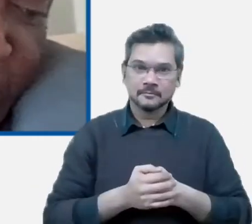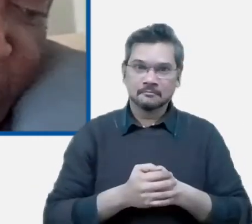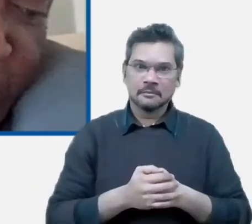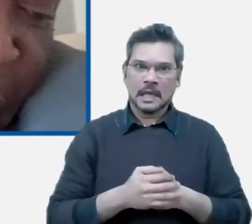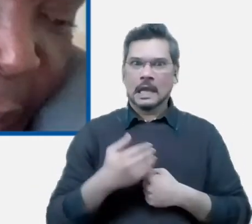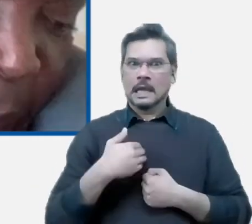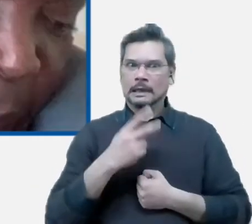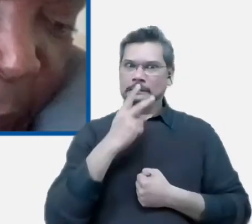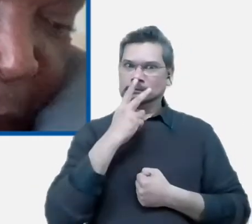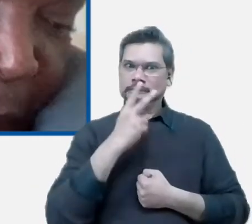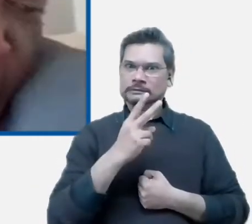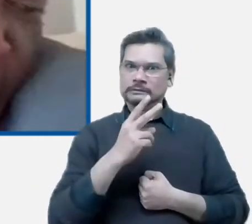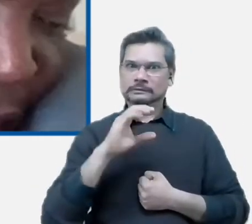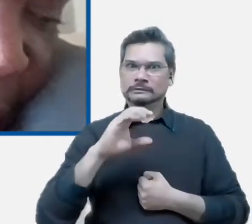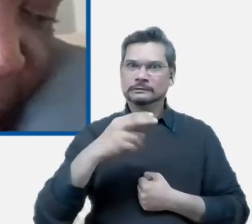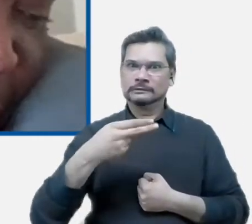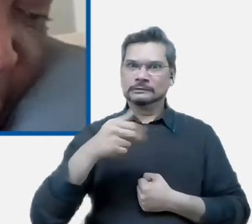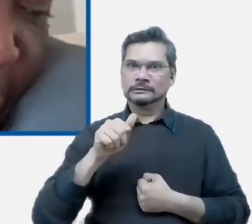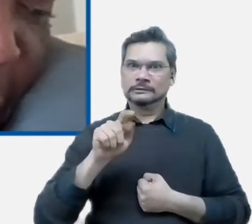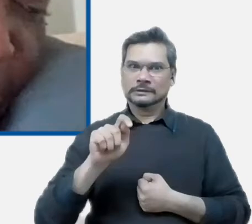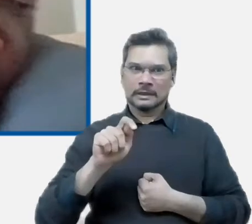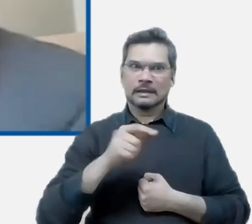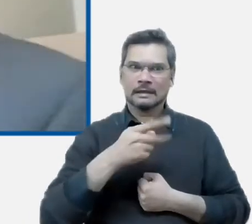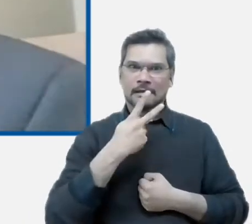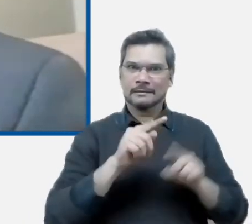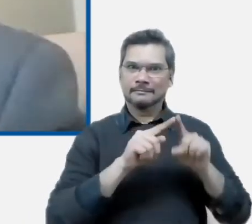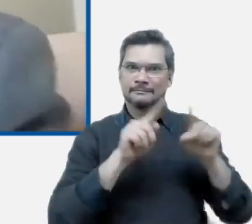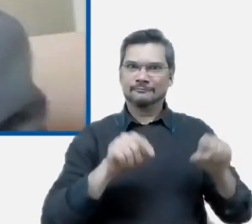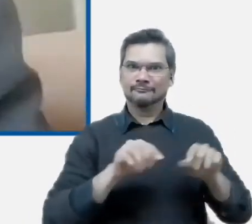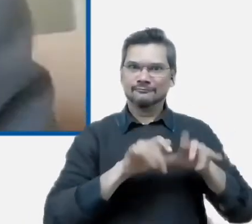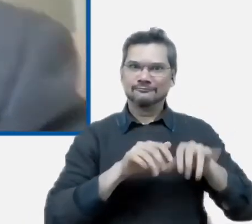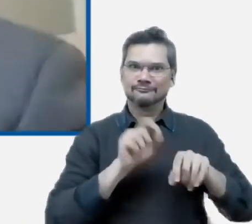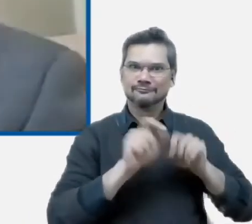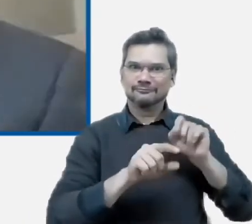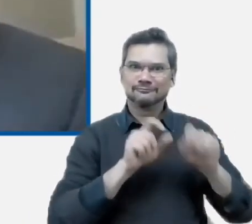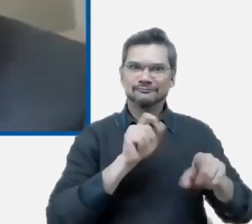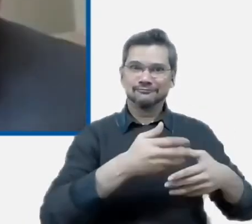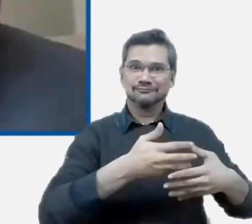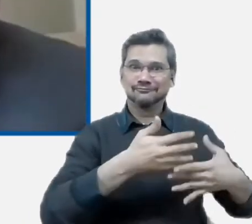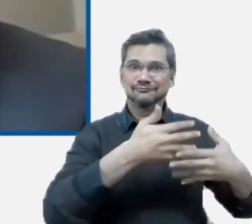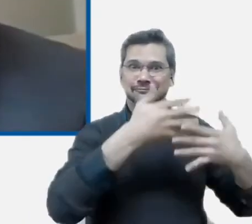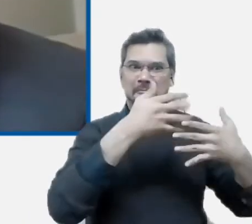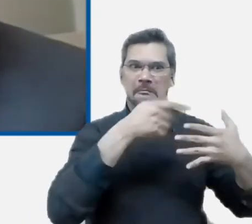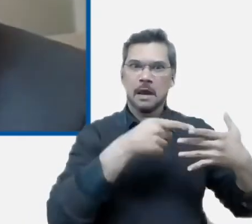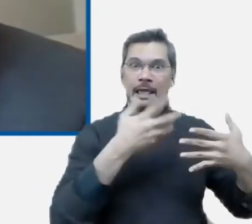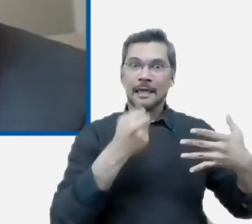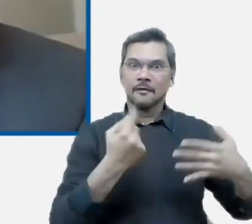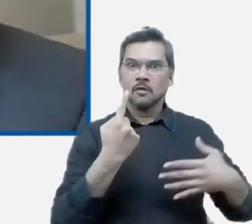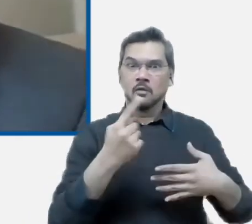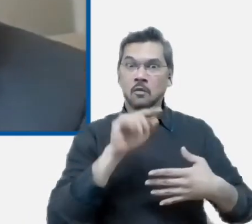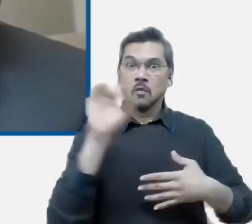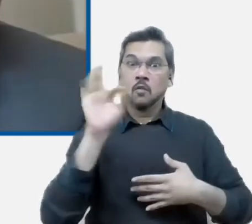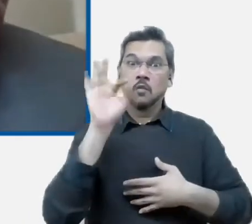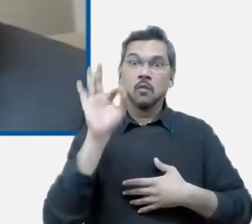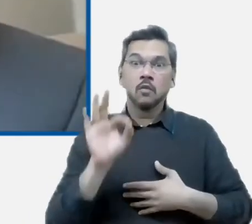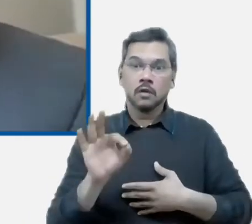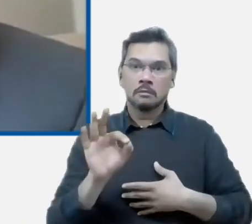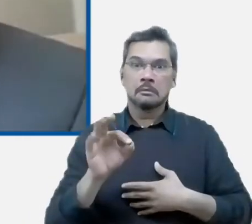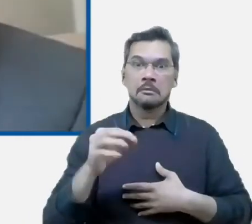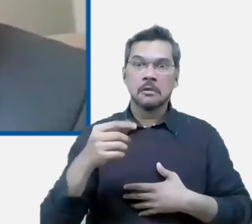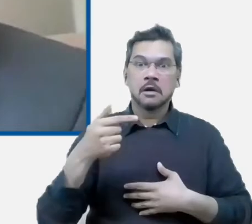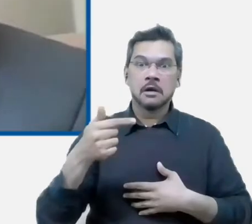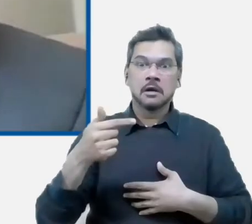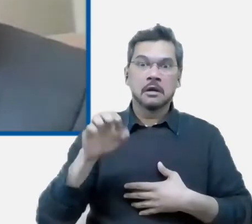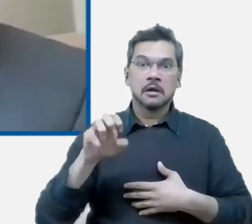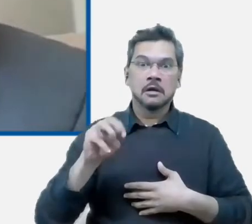there's one question, for example, for Gema, and this one is saying, is it possible